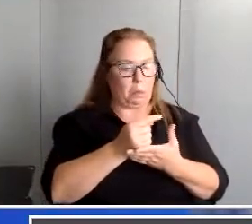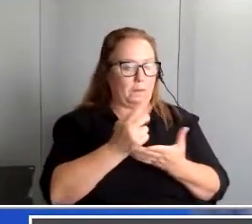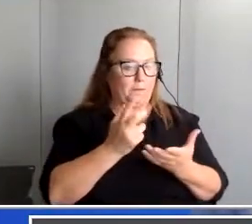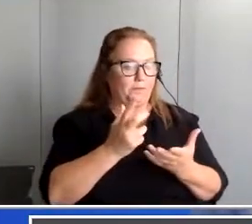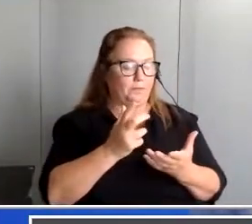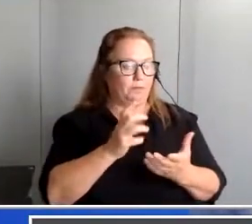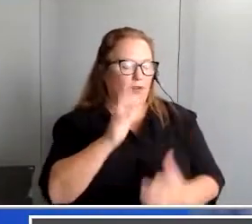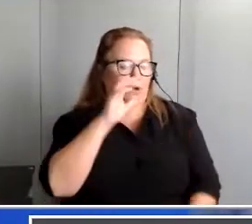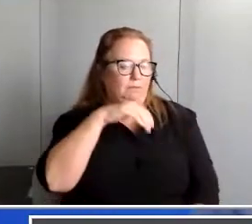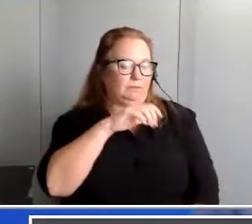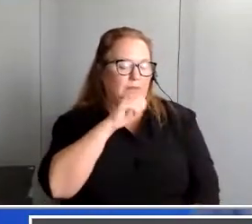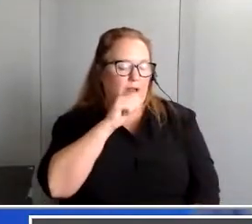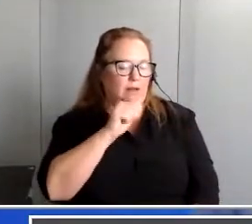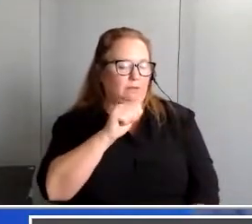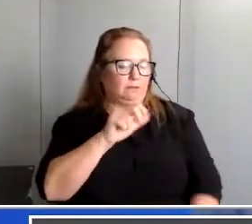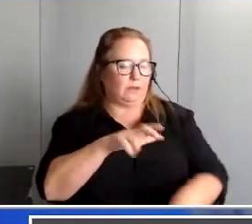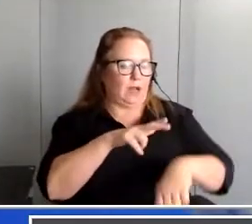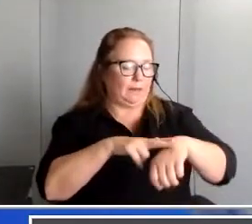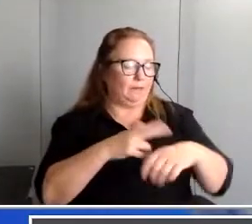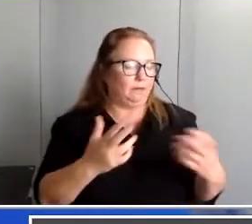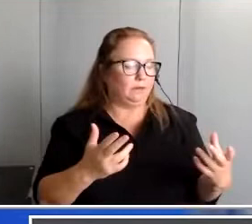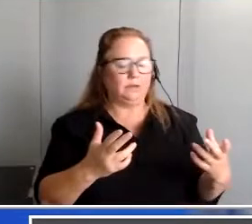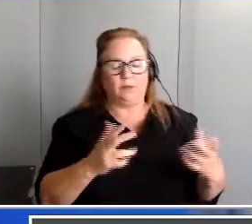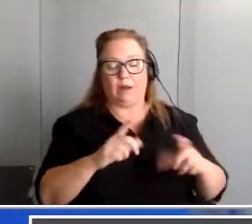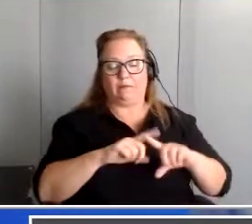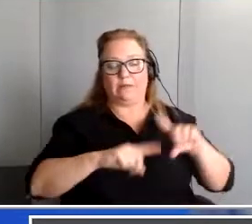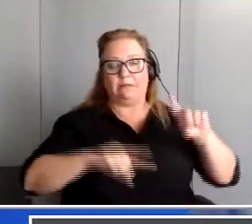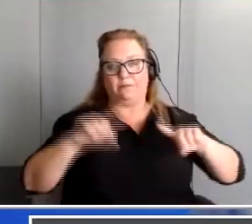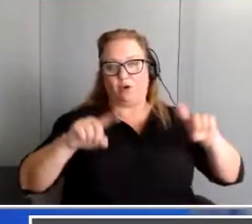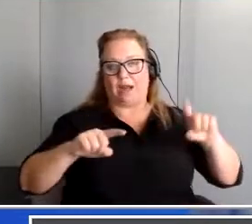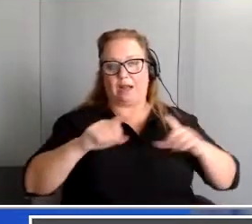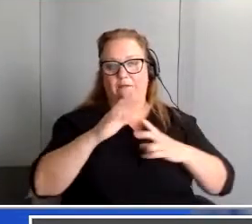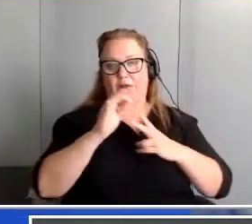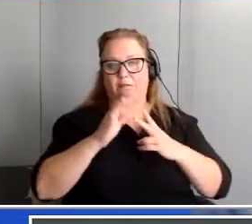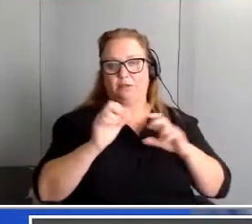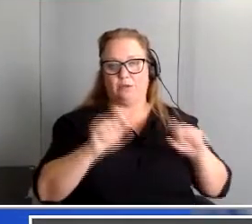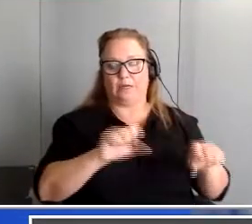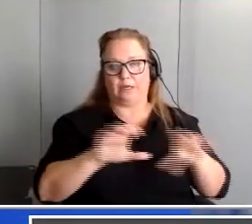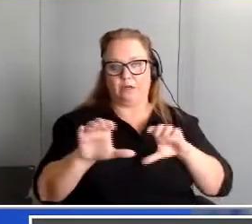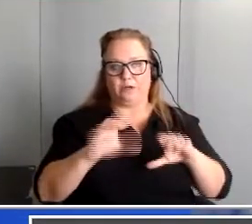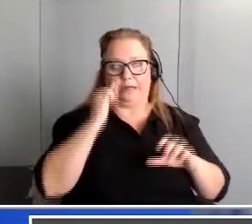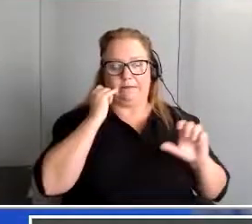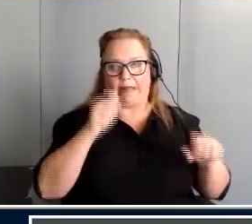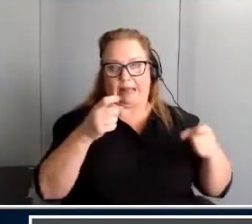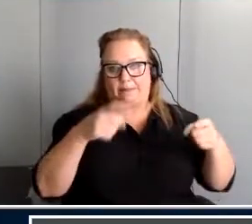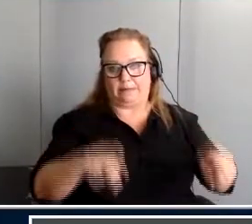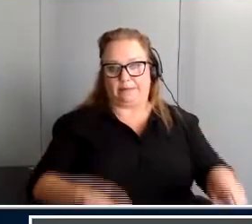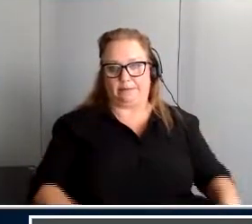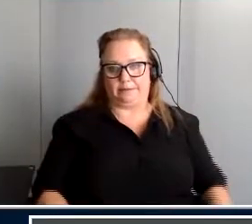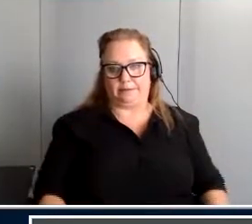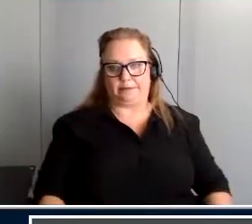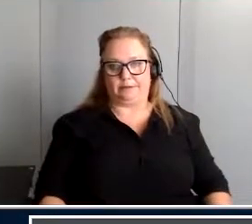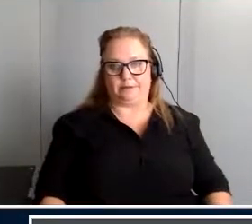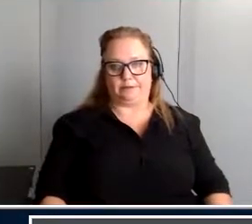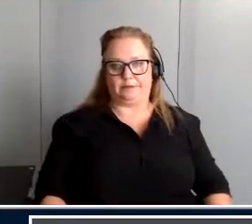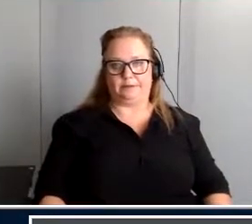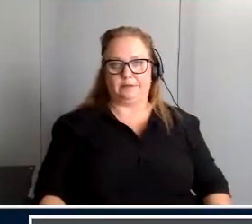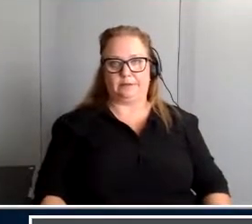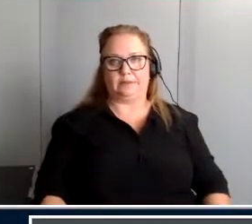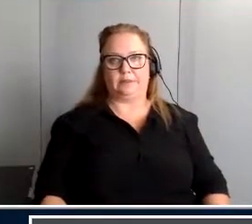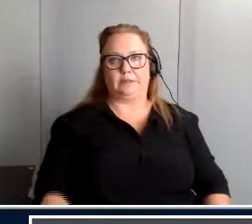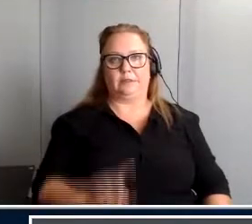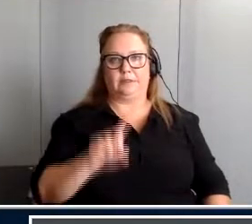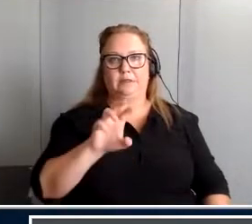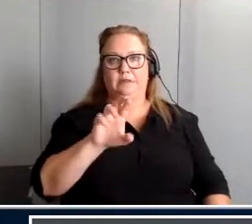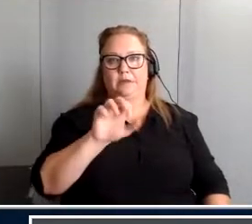pretty uncommon, and we do have different options we can do if that were to happen. All right, Dr. Stites, I want to throw this last question